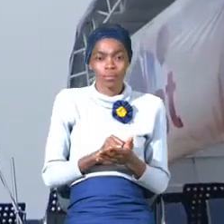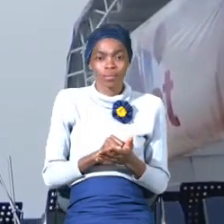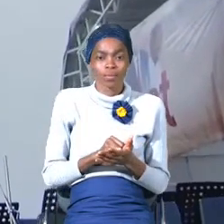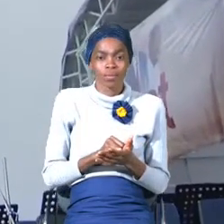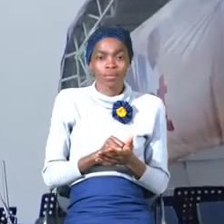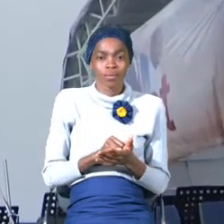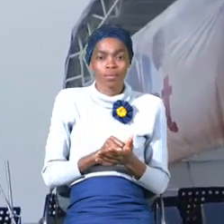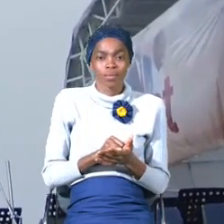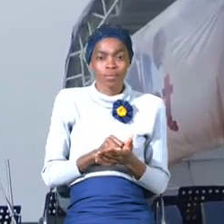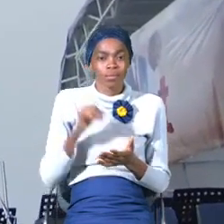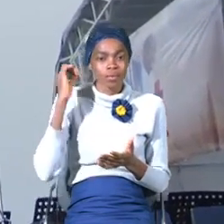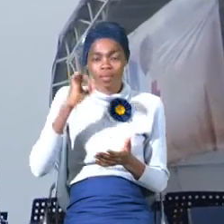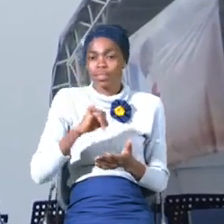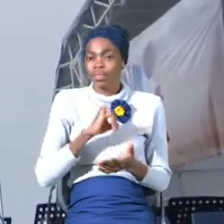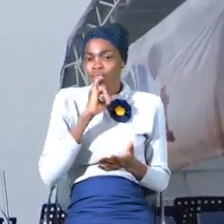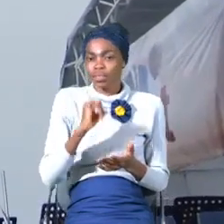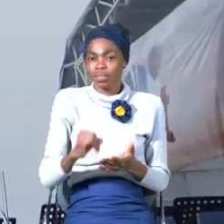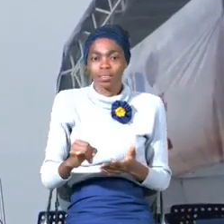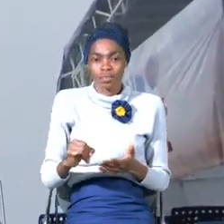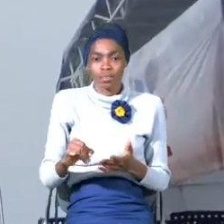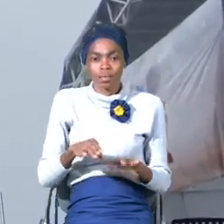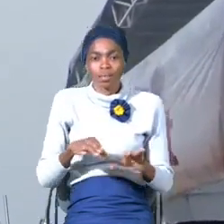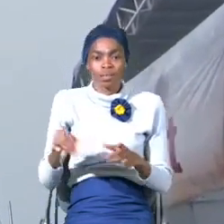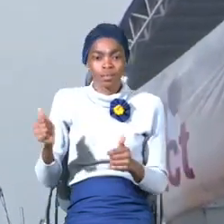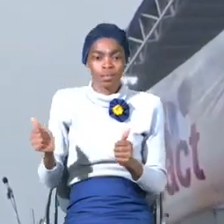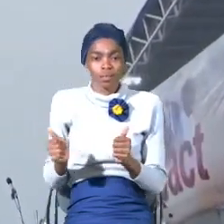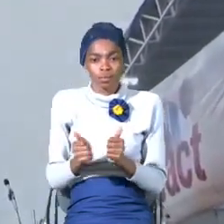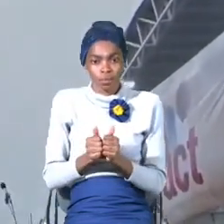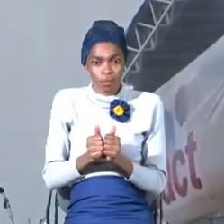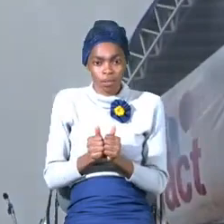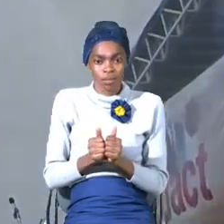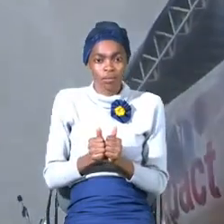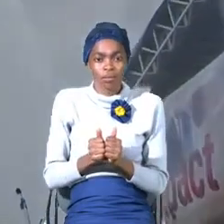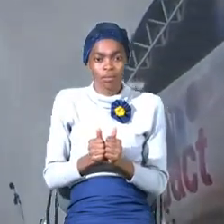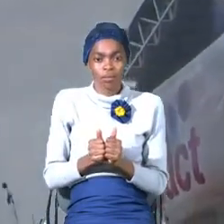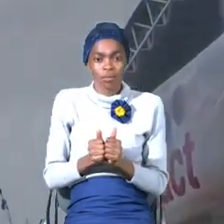all weight are sins. He's dealing with weight.